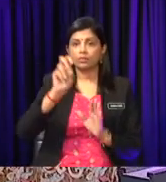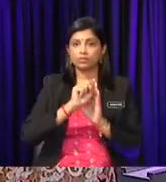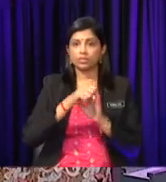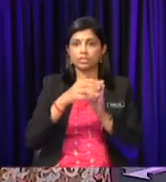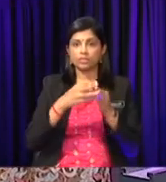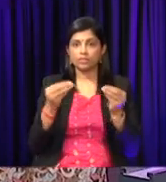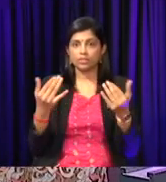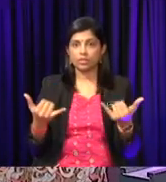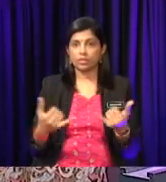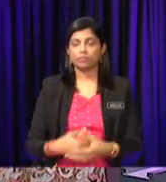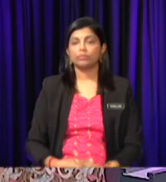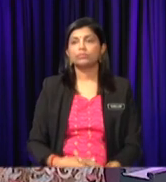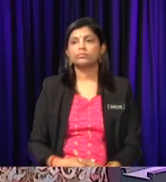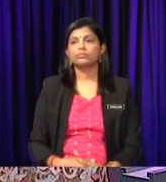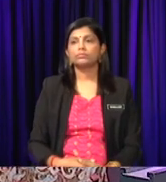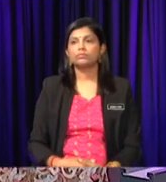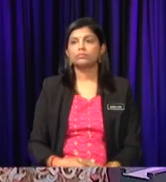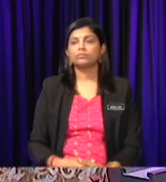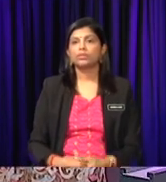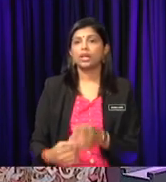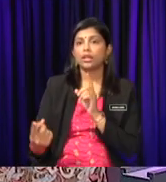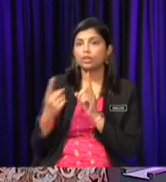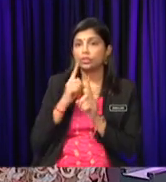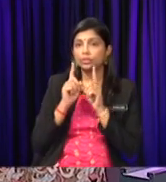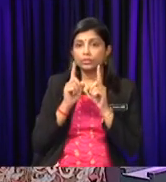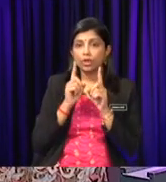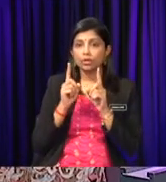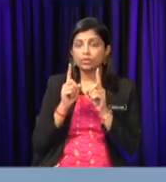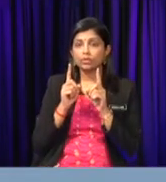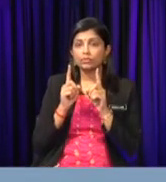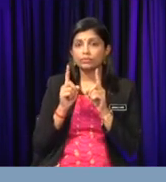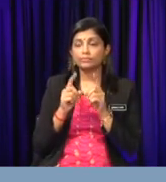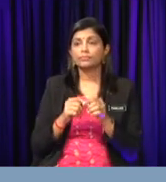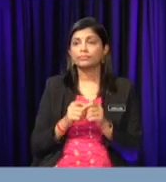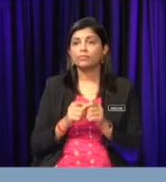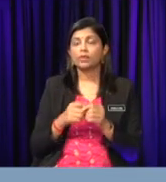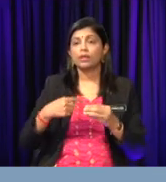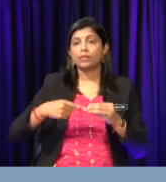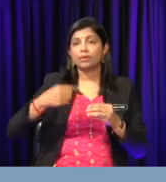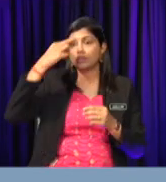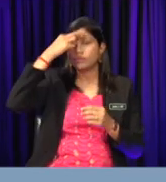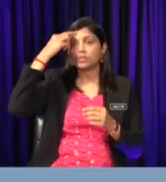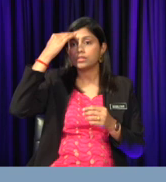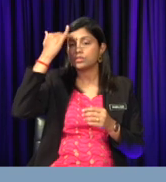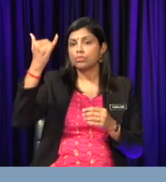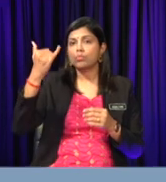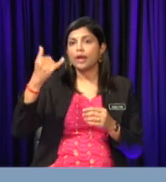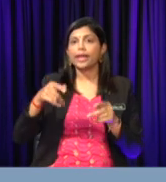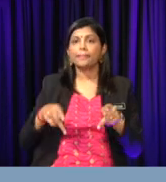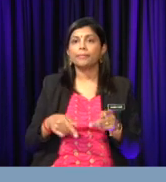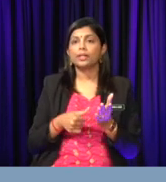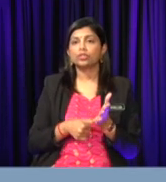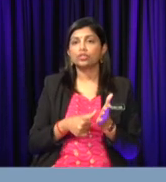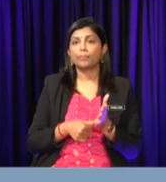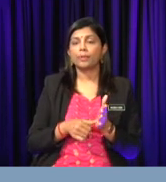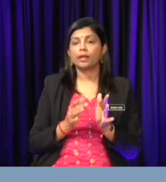right. Now, talk to each other about the reasons why people shop online. All